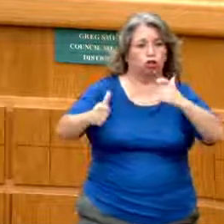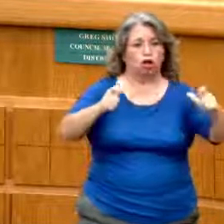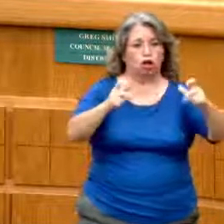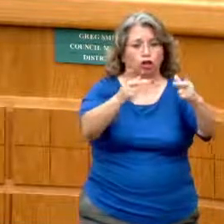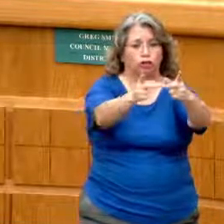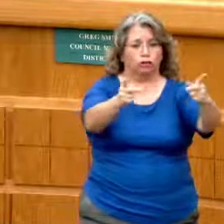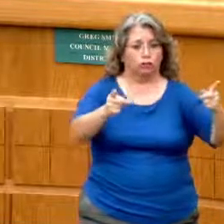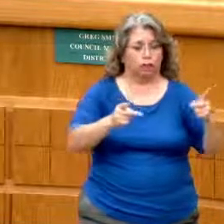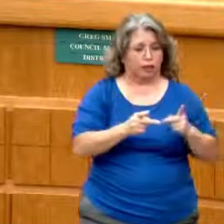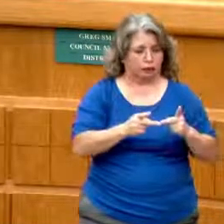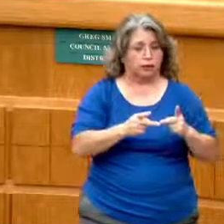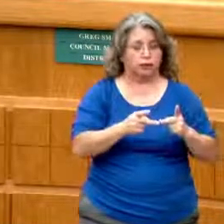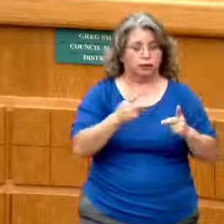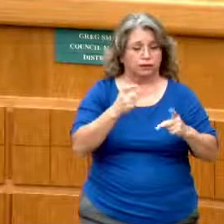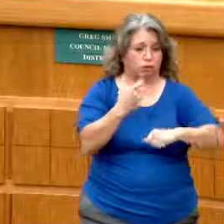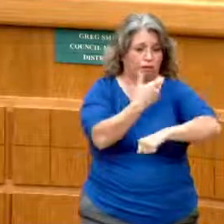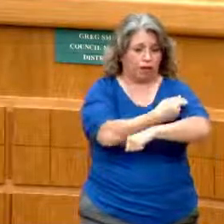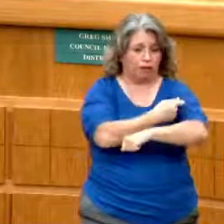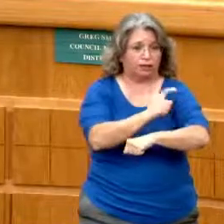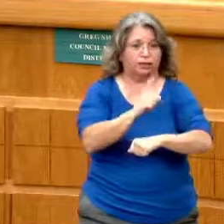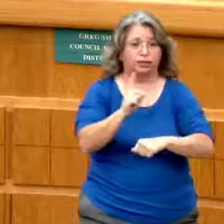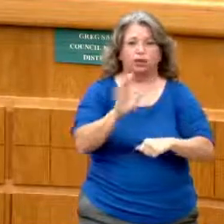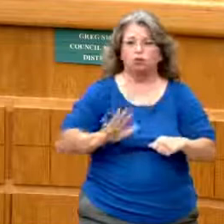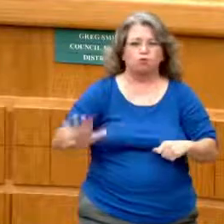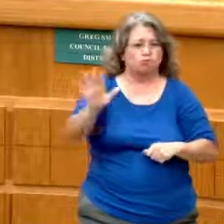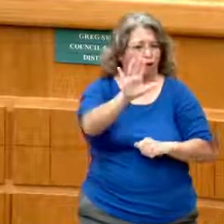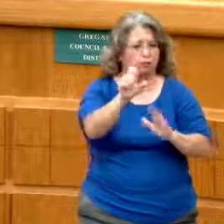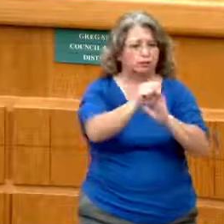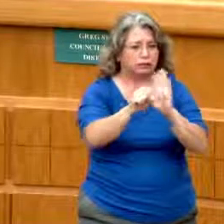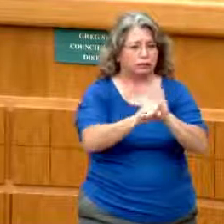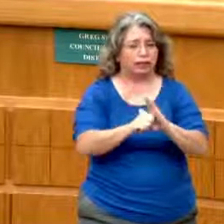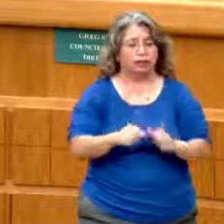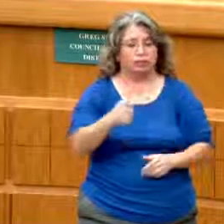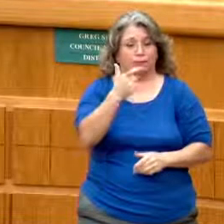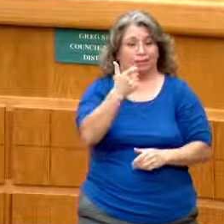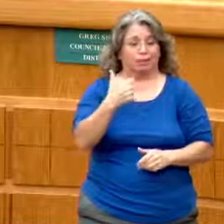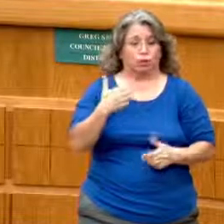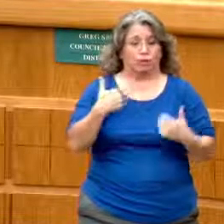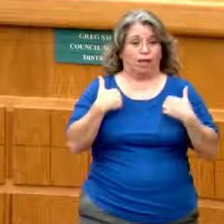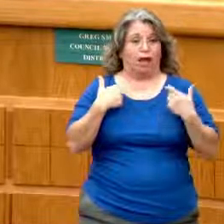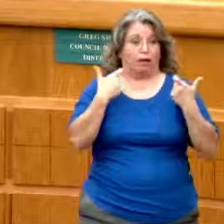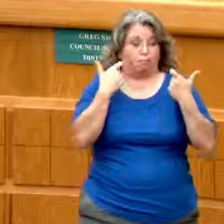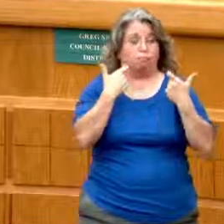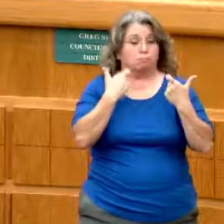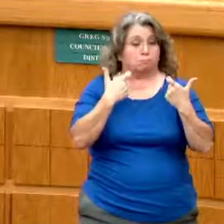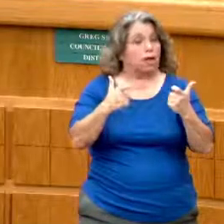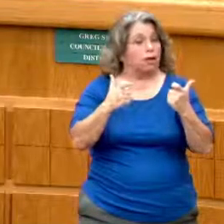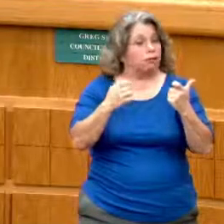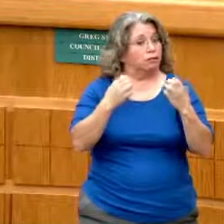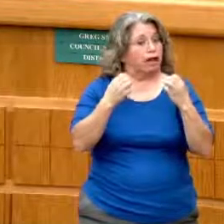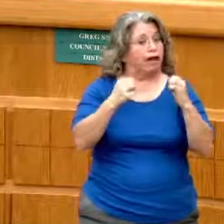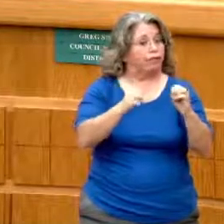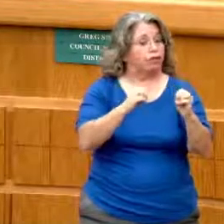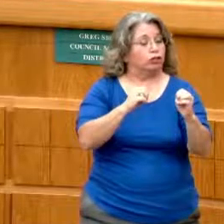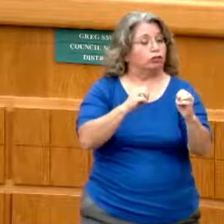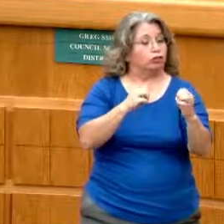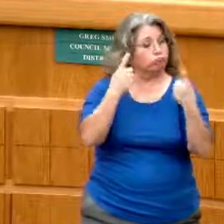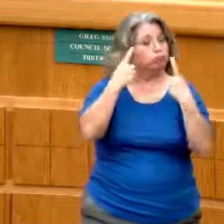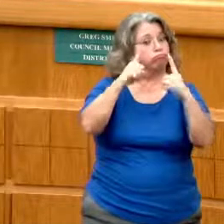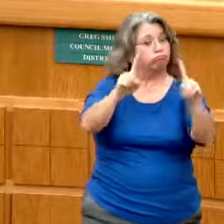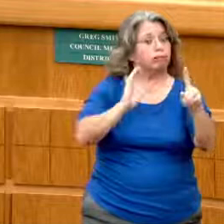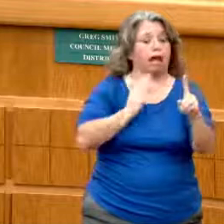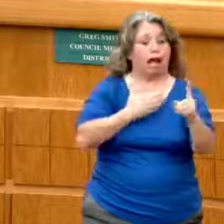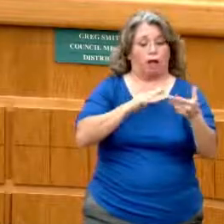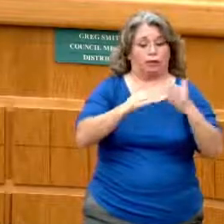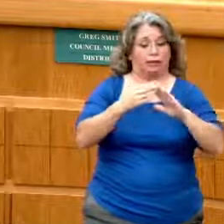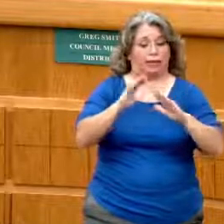a hub site, around the state. Due to our tremendous vaccine efforts, our city-county health district was